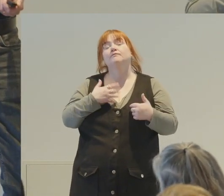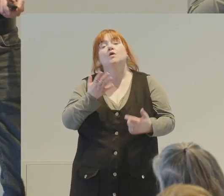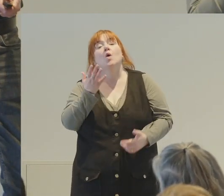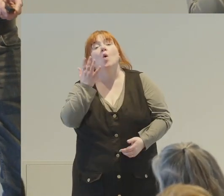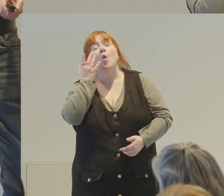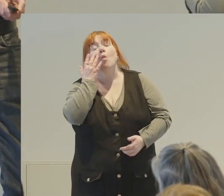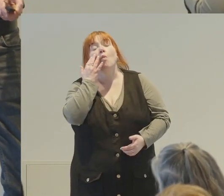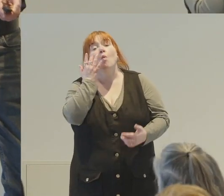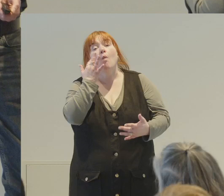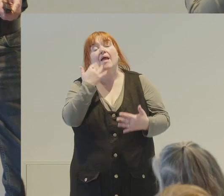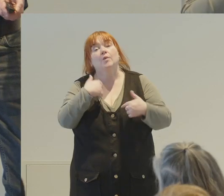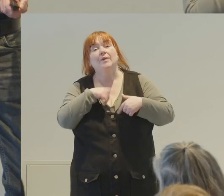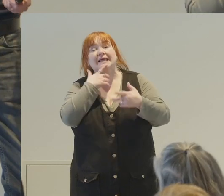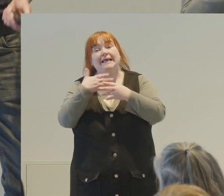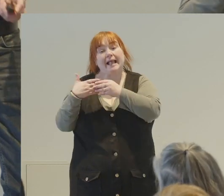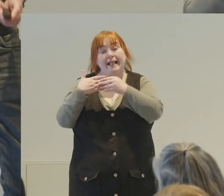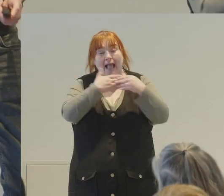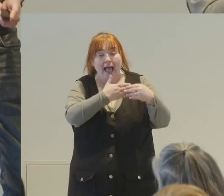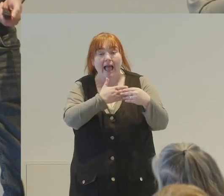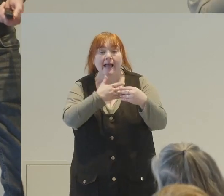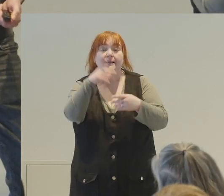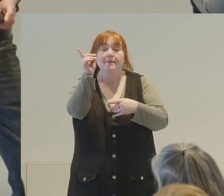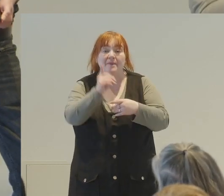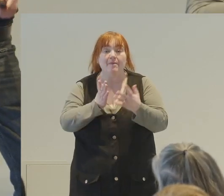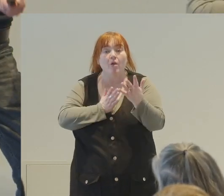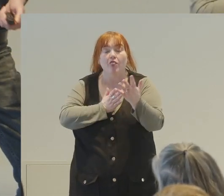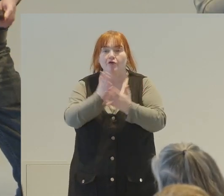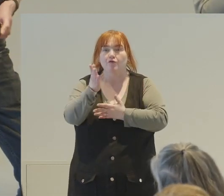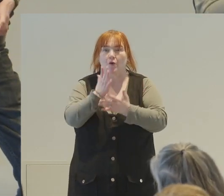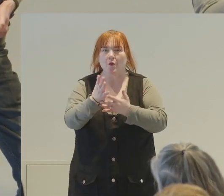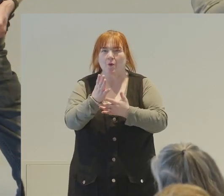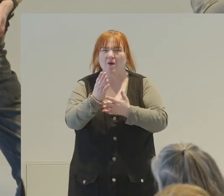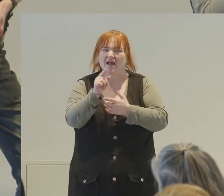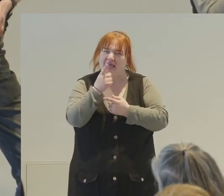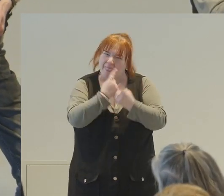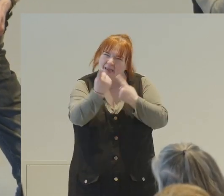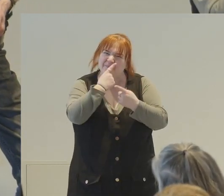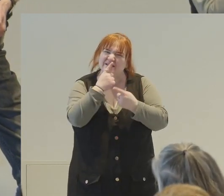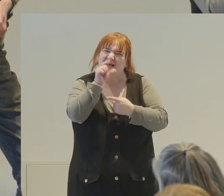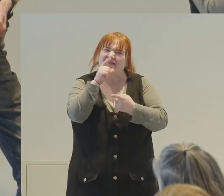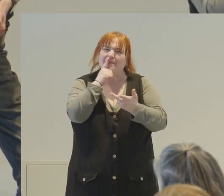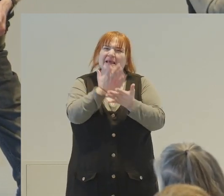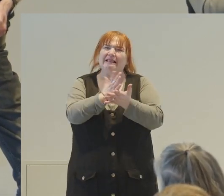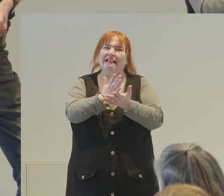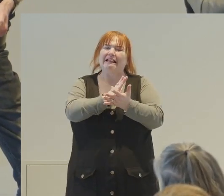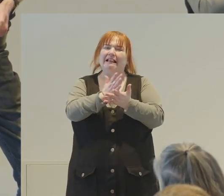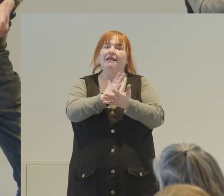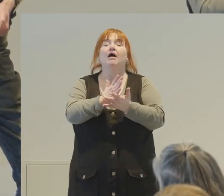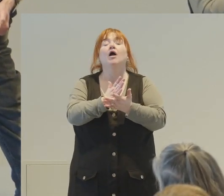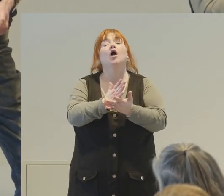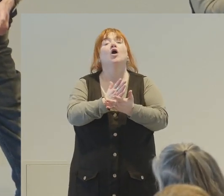guiding people through who are not comfortable with this, we use the facts as much as possible.